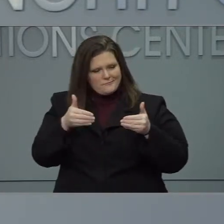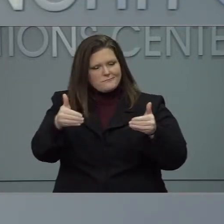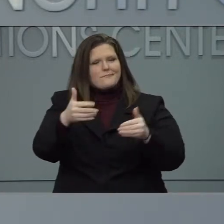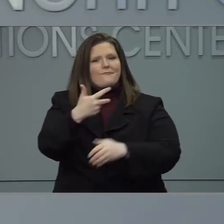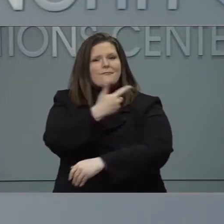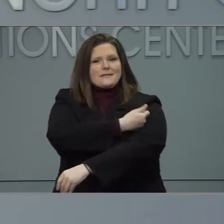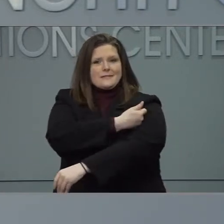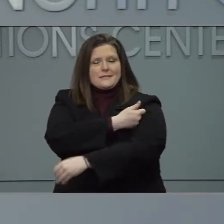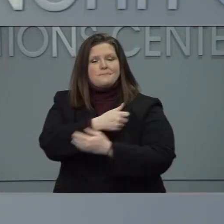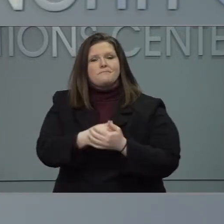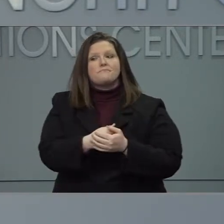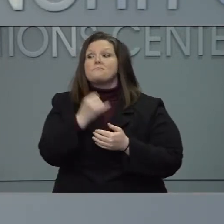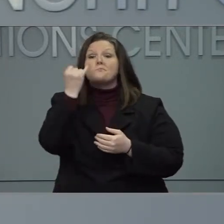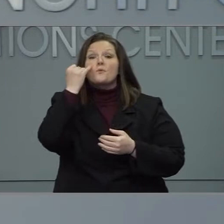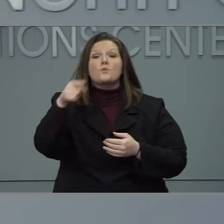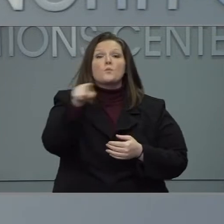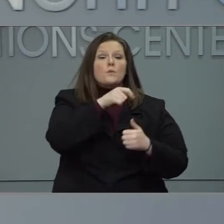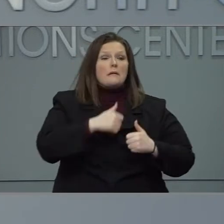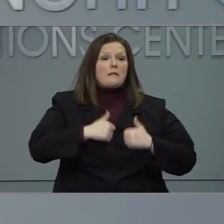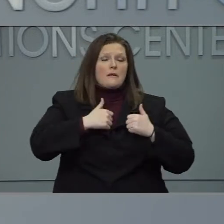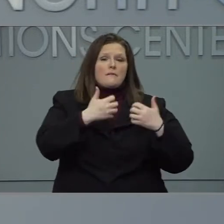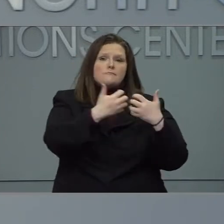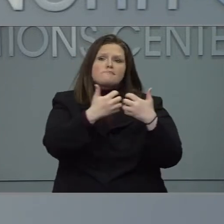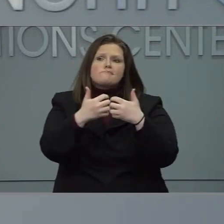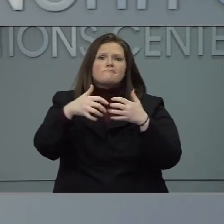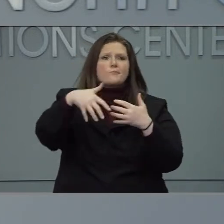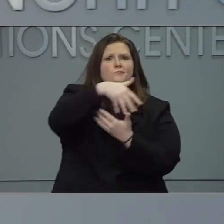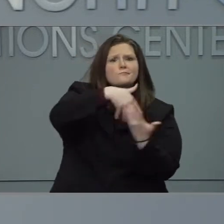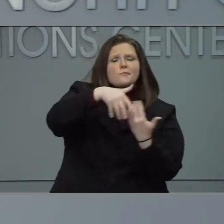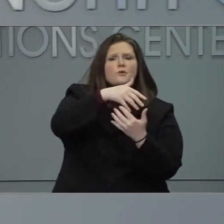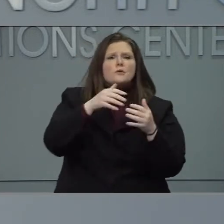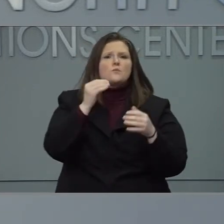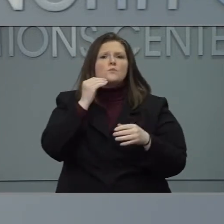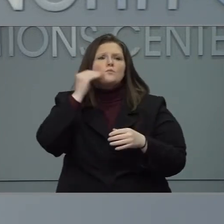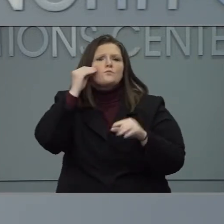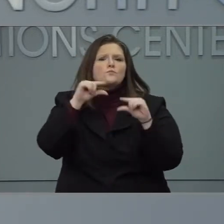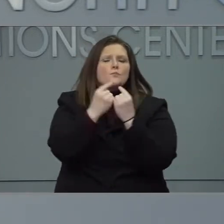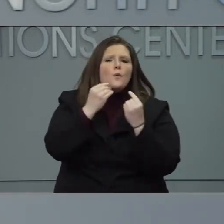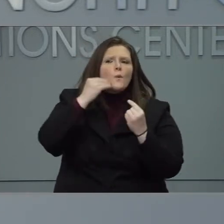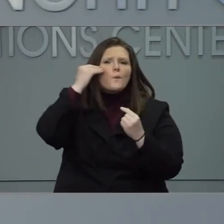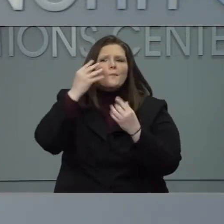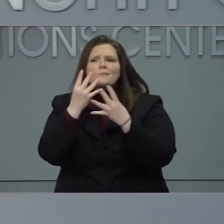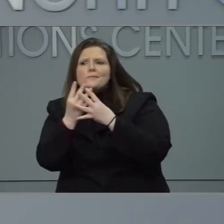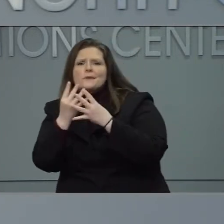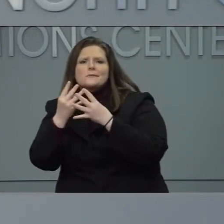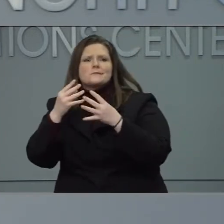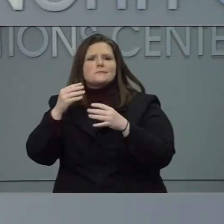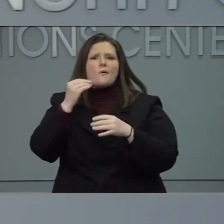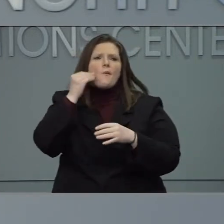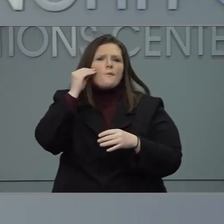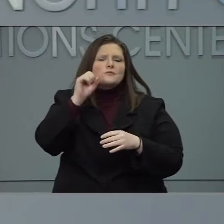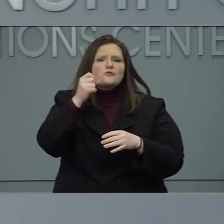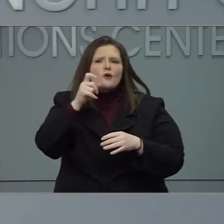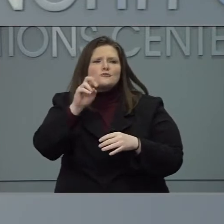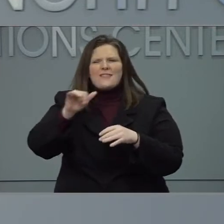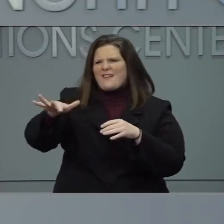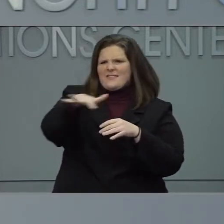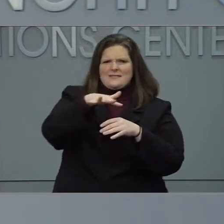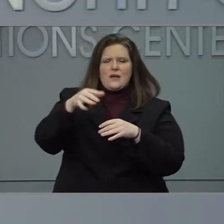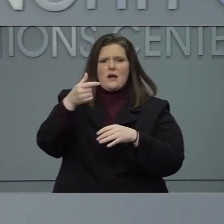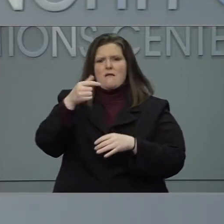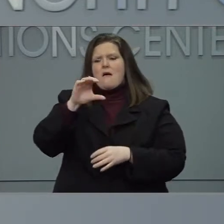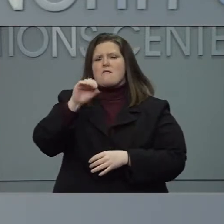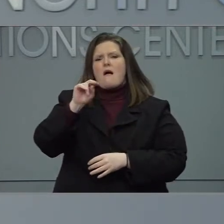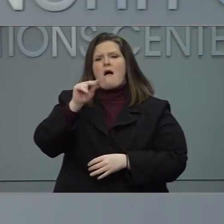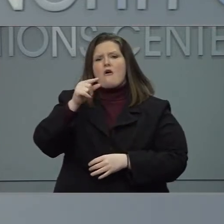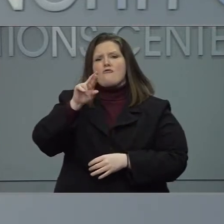living settings. Other members of Group 4, including other non-frontline essential workers and other people in close group living settings,